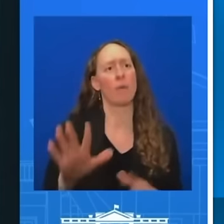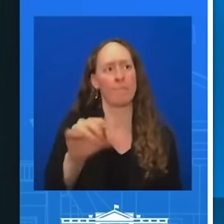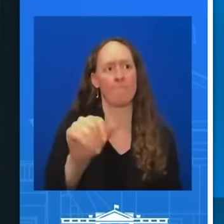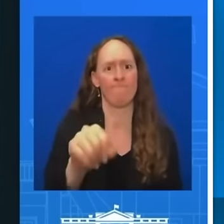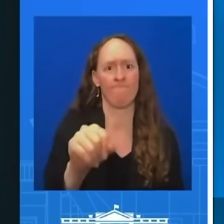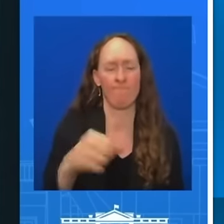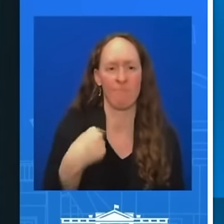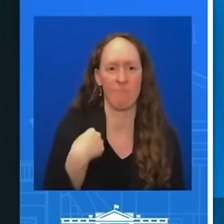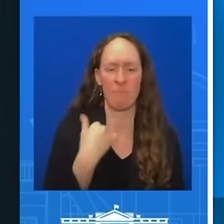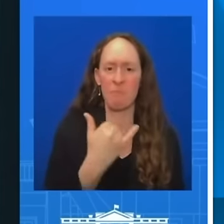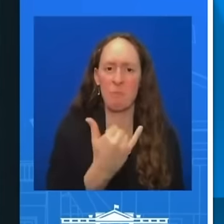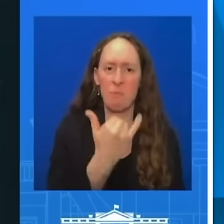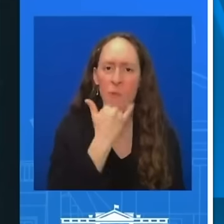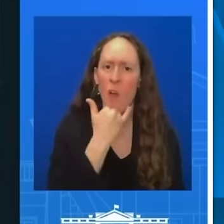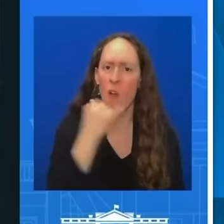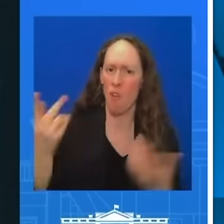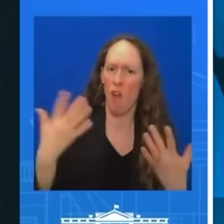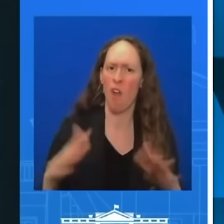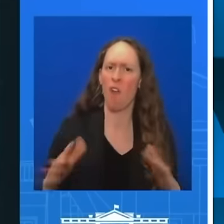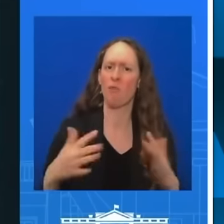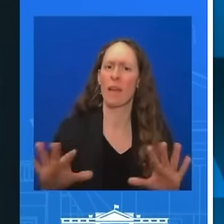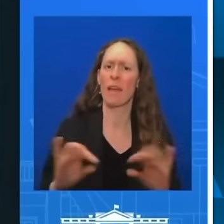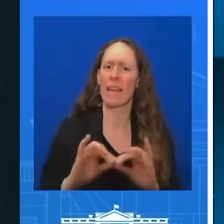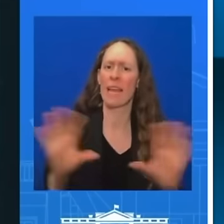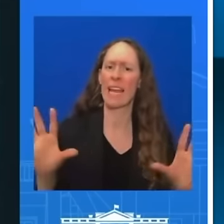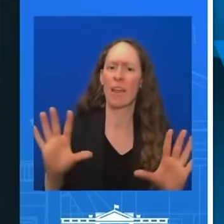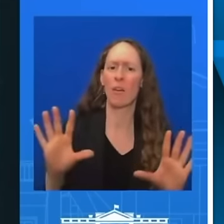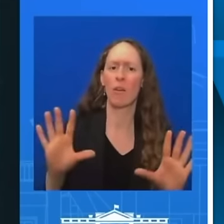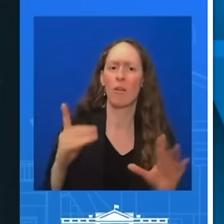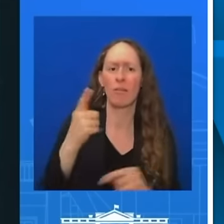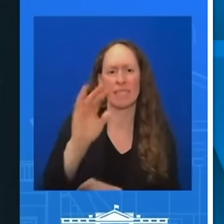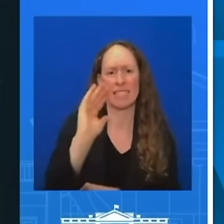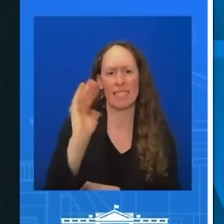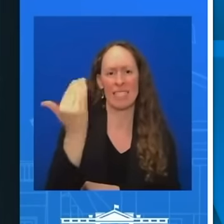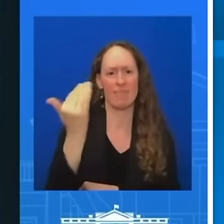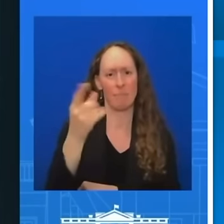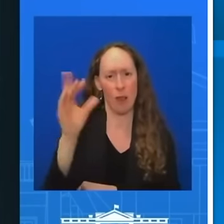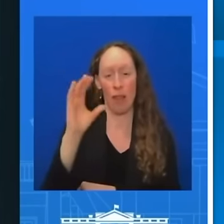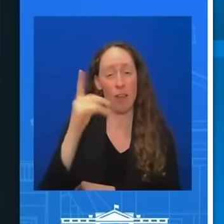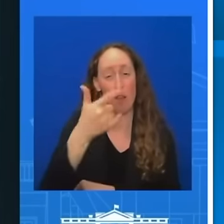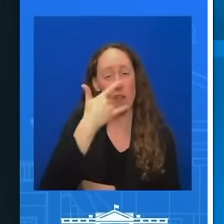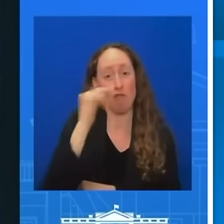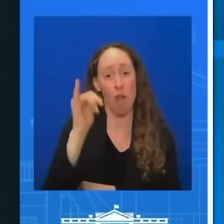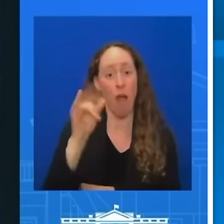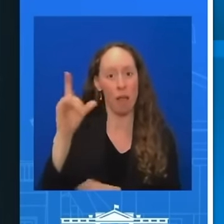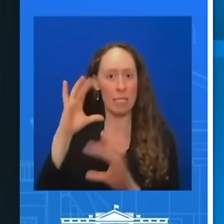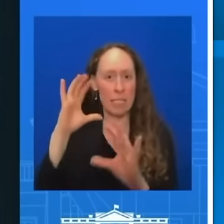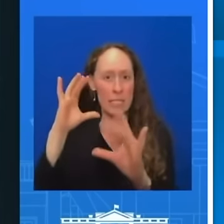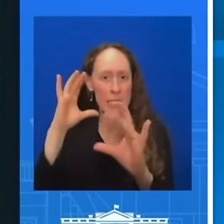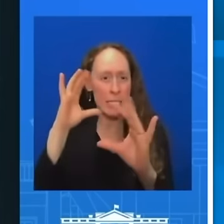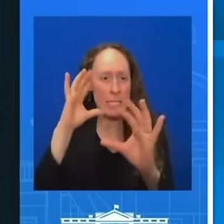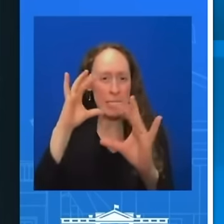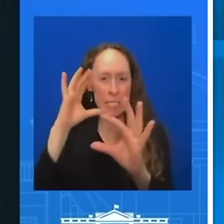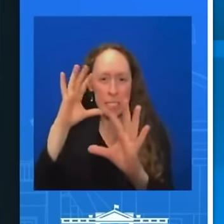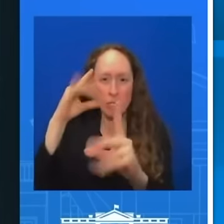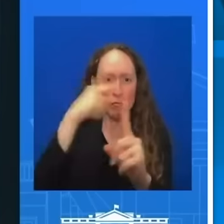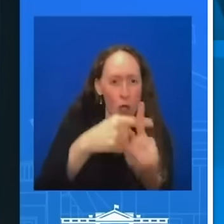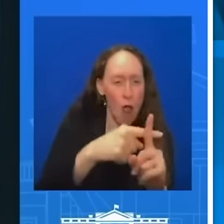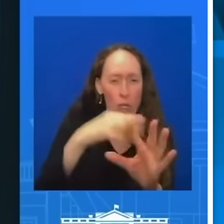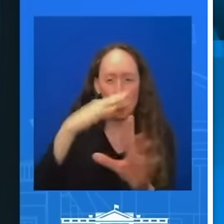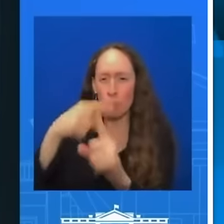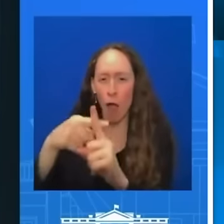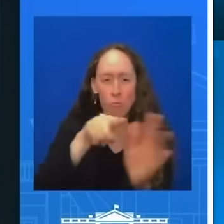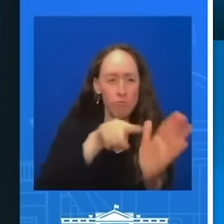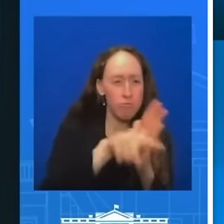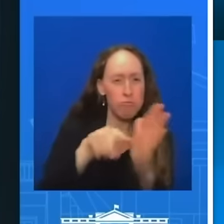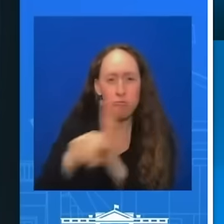that they were hitting aid workers and did it on purpose, and there's no evidence of that. I would also remind you, sir, that We continue to look at incidents as they